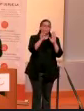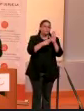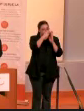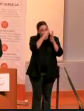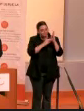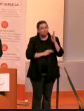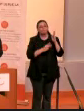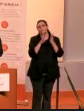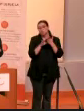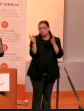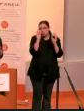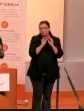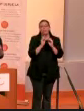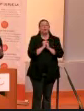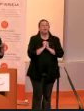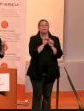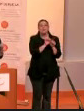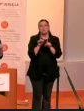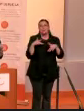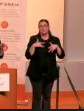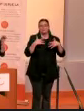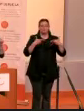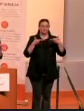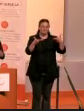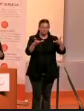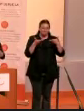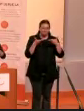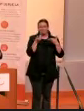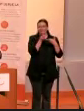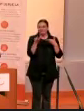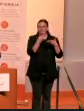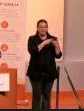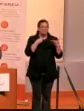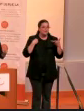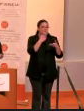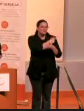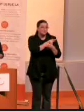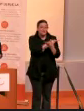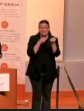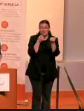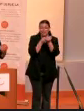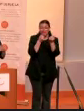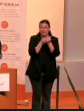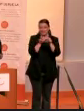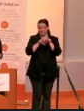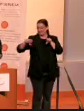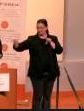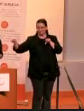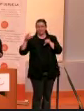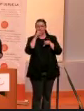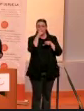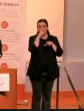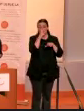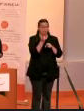have to do that for you. We're also excited to invite a few of the members of our Patient Advocacy Panel. So we created this